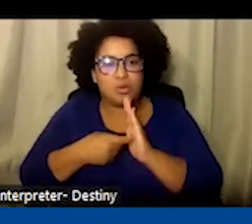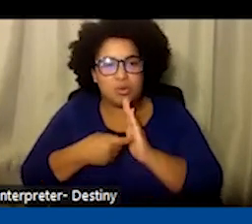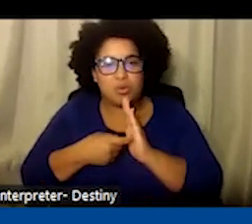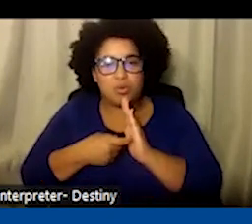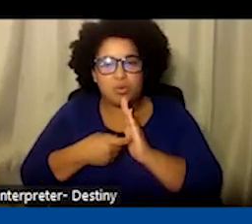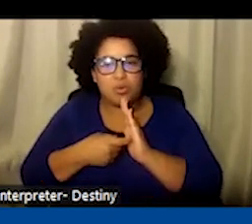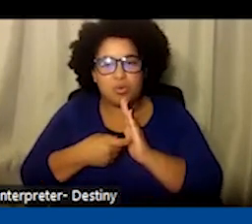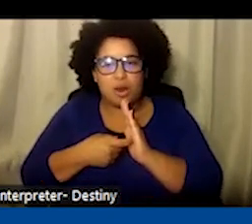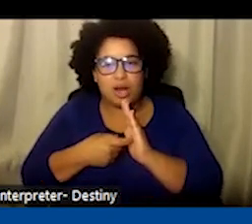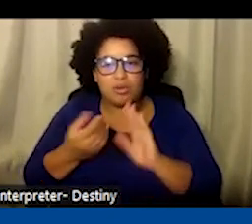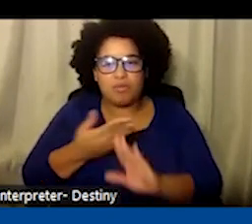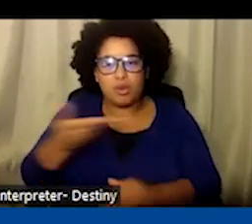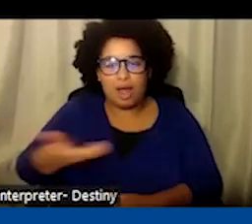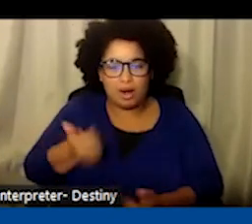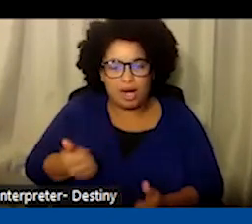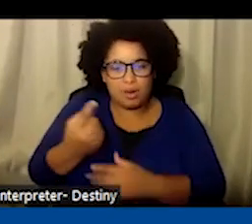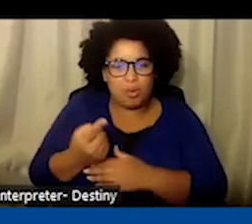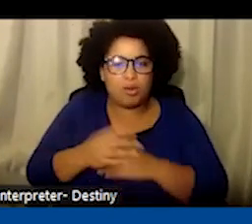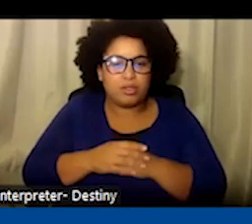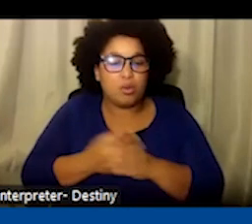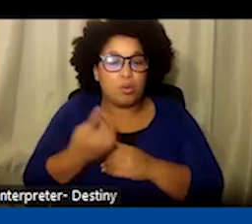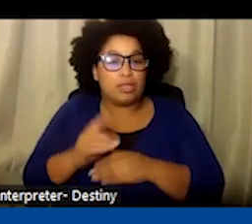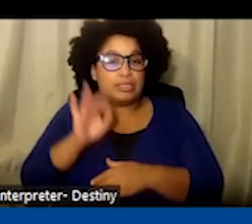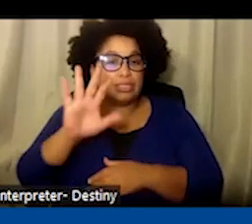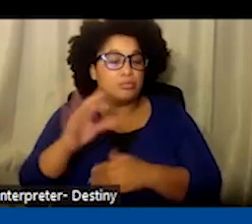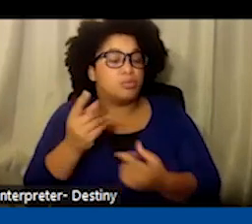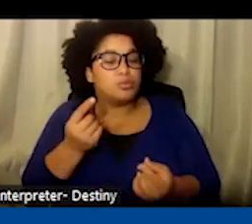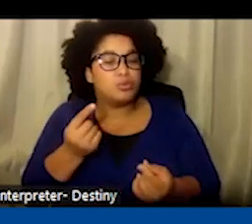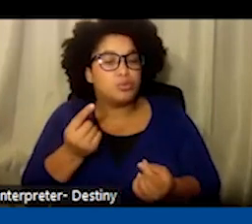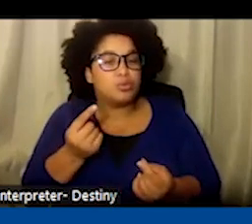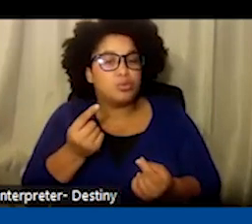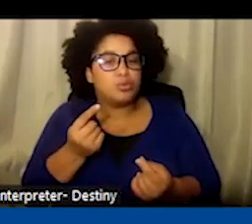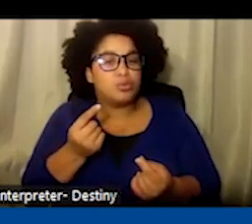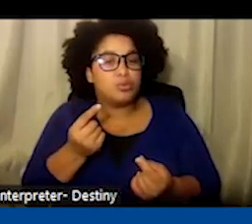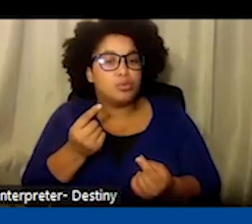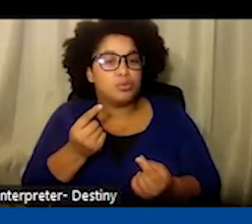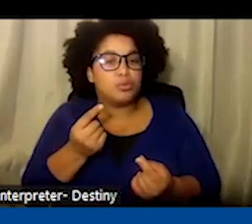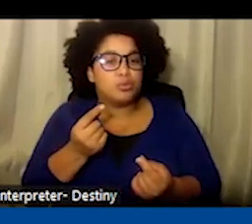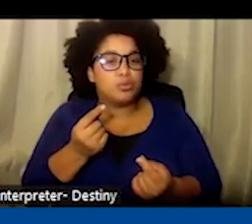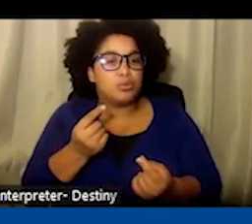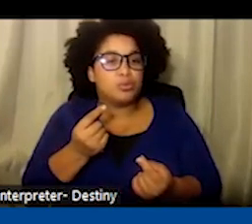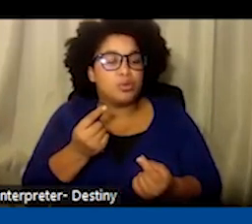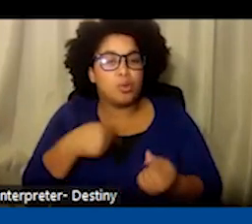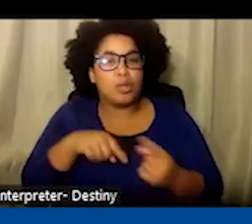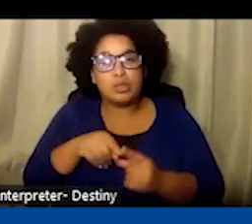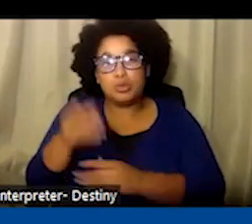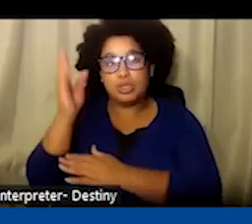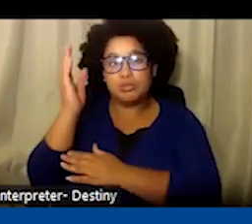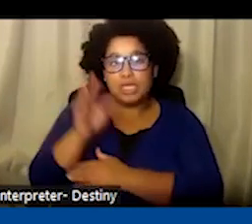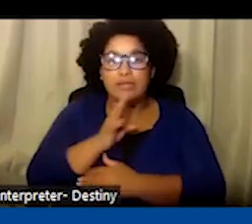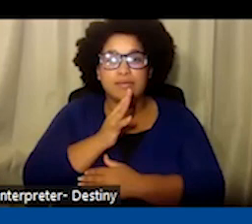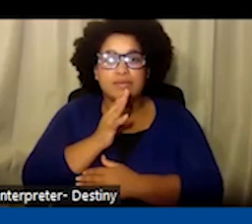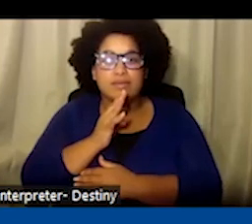you hire someone. A really quick tip would be to watch your pace when you're speaking if you have a